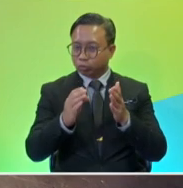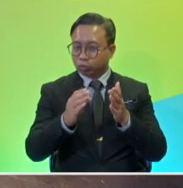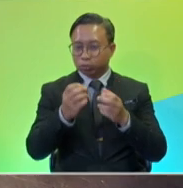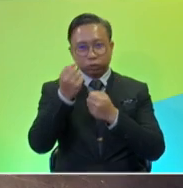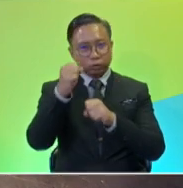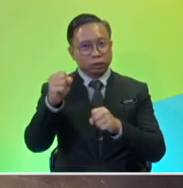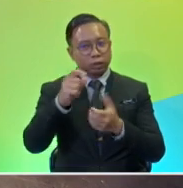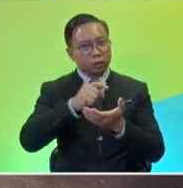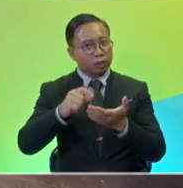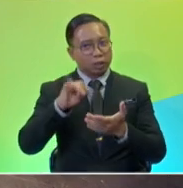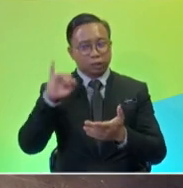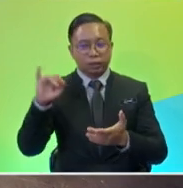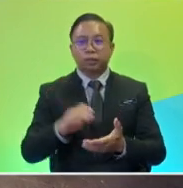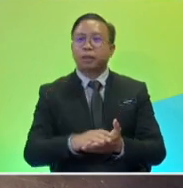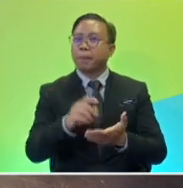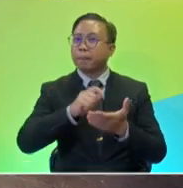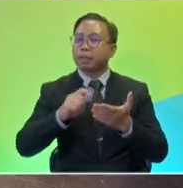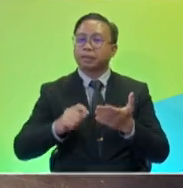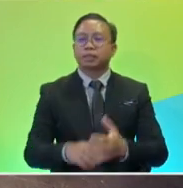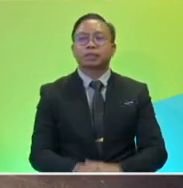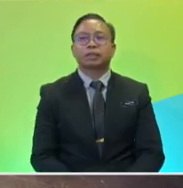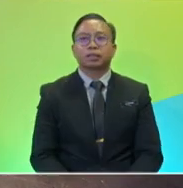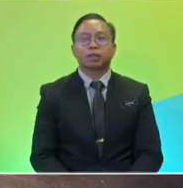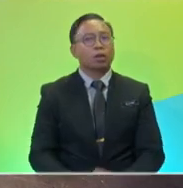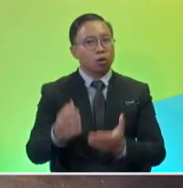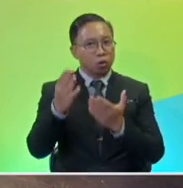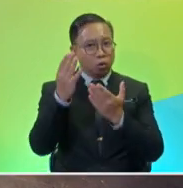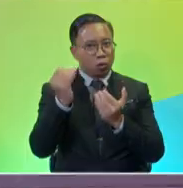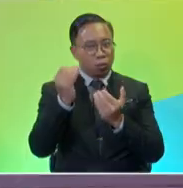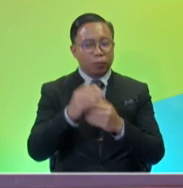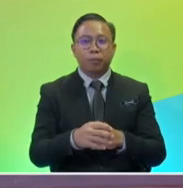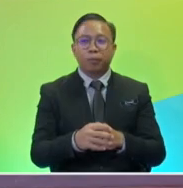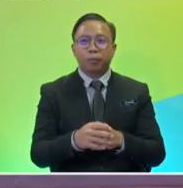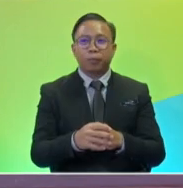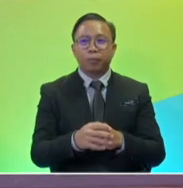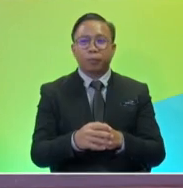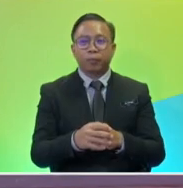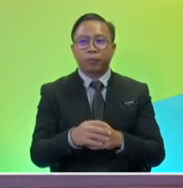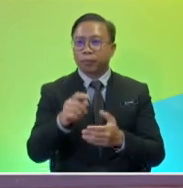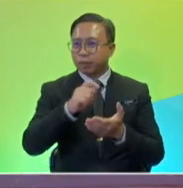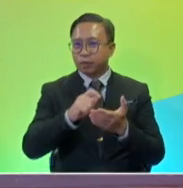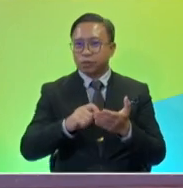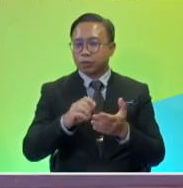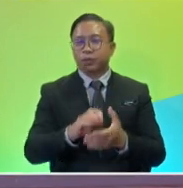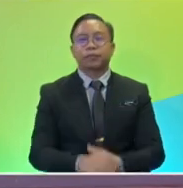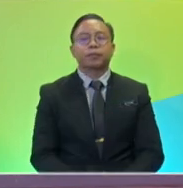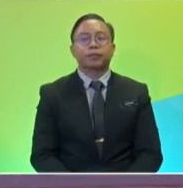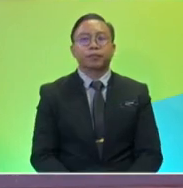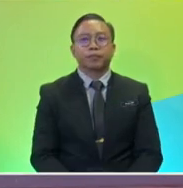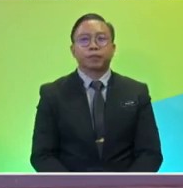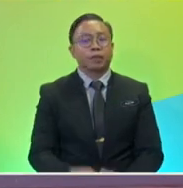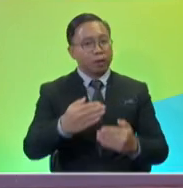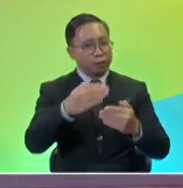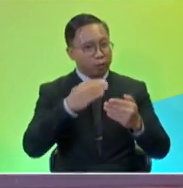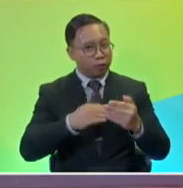yes. Okay? Your paper and pencils, those okay? Those who are at home, please prepare a paper and your pencils. Okay. Right? Okay, before we go